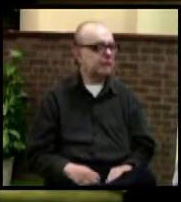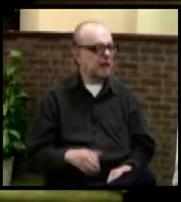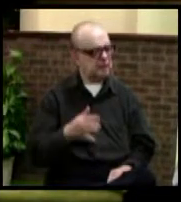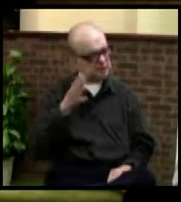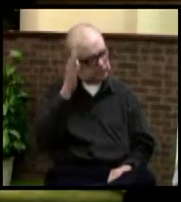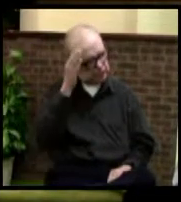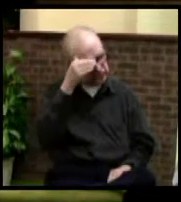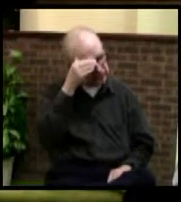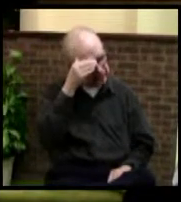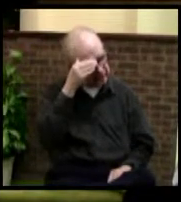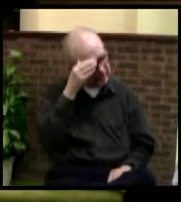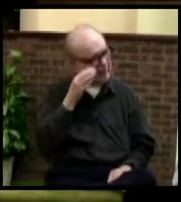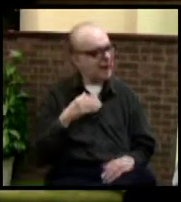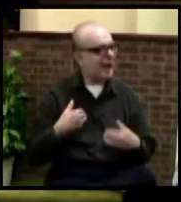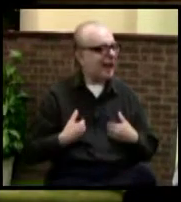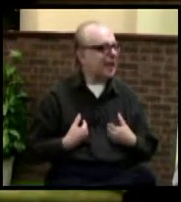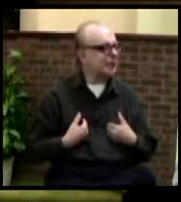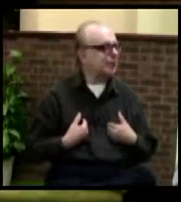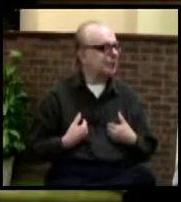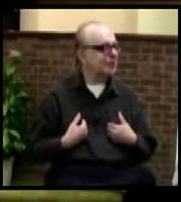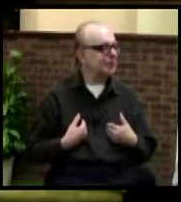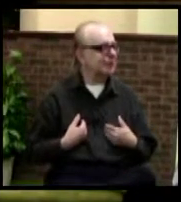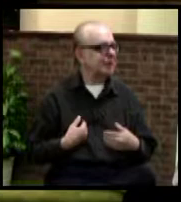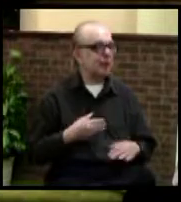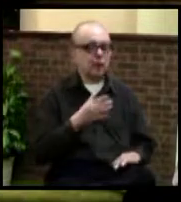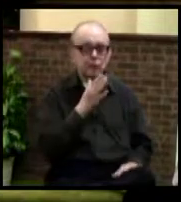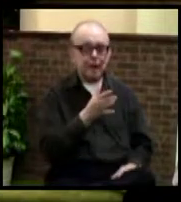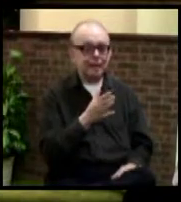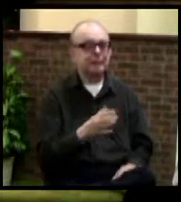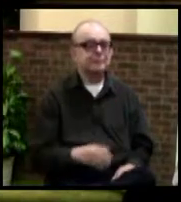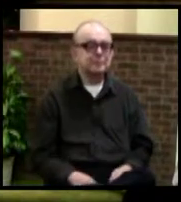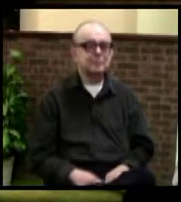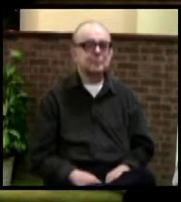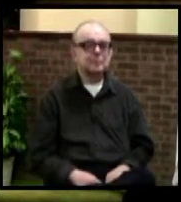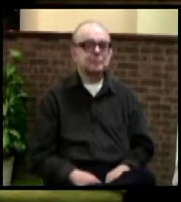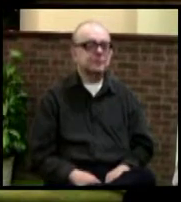stubborn barnyard animals. So Granny